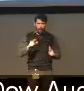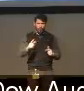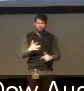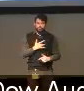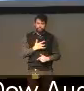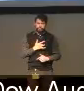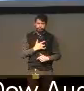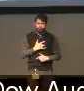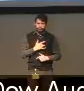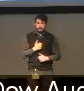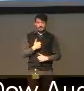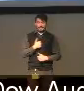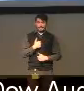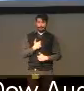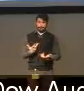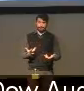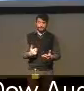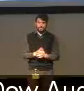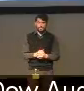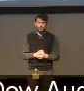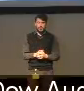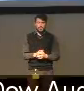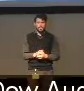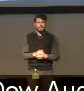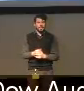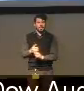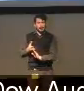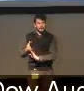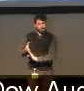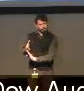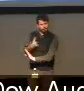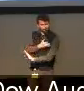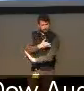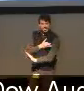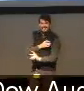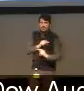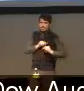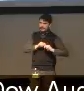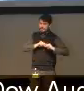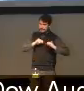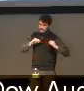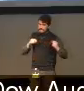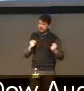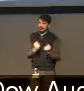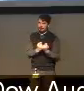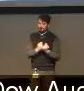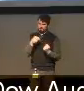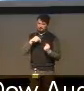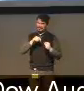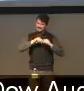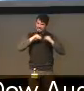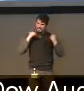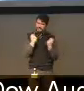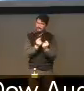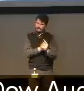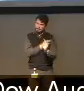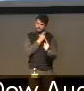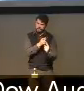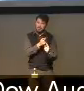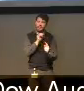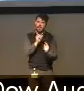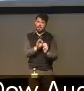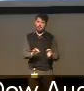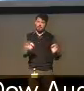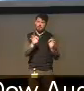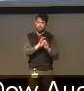very early on, it was obvious that the team was a key part of this. I want to emphasize that the true frontline providers are the people spending